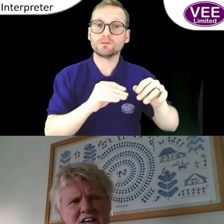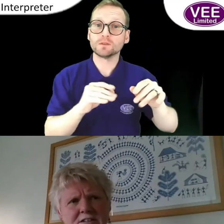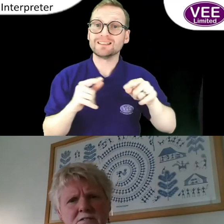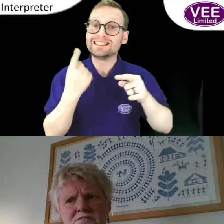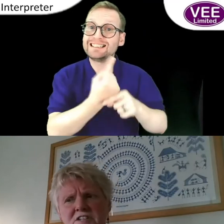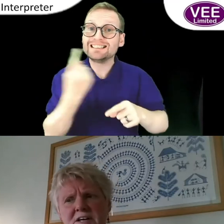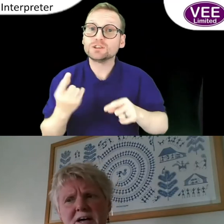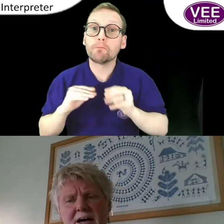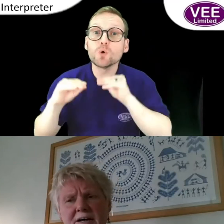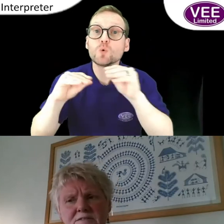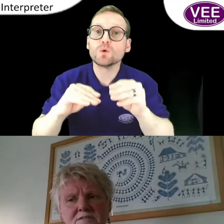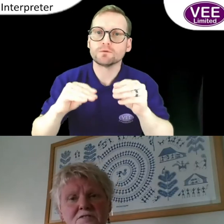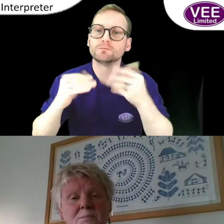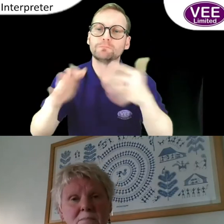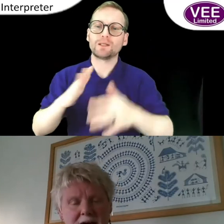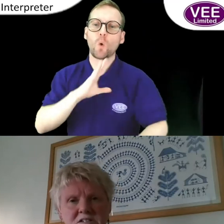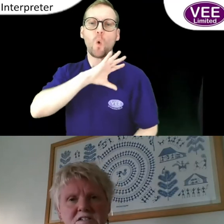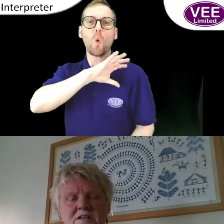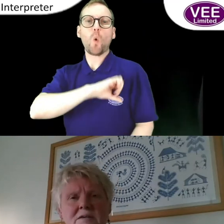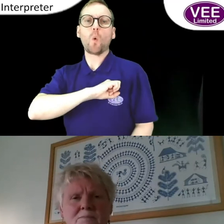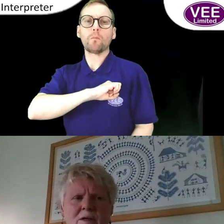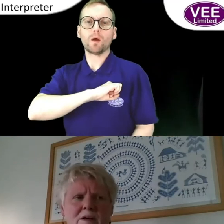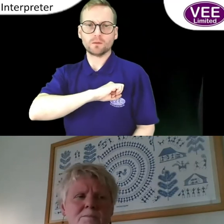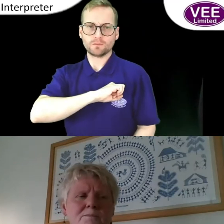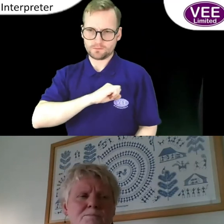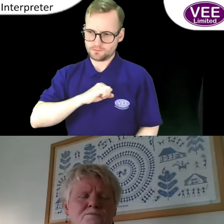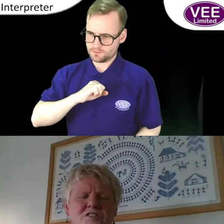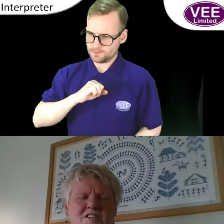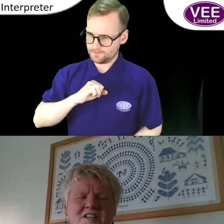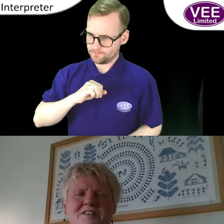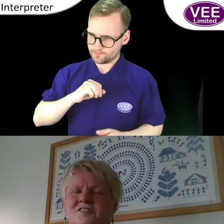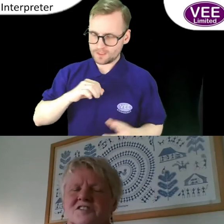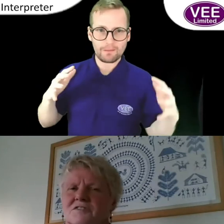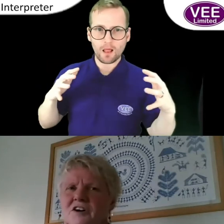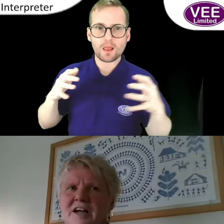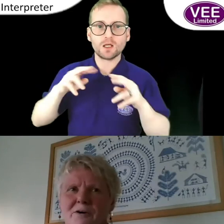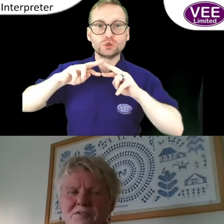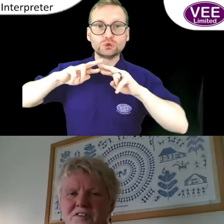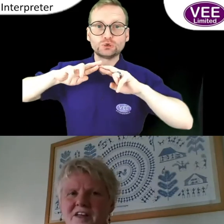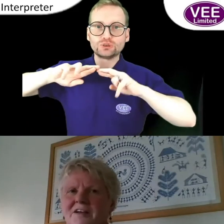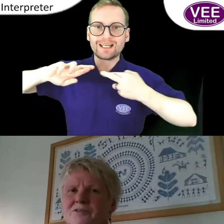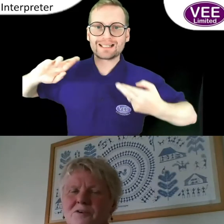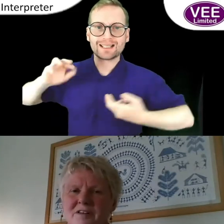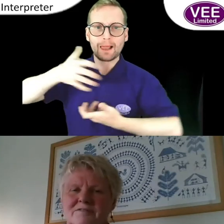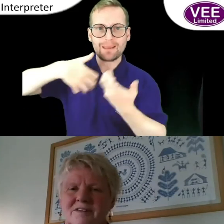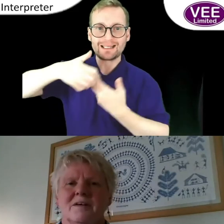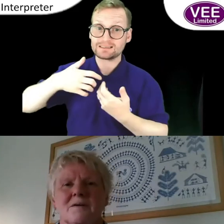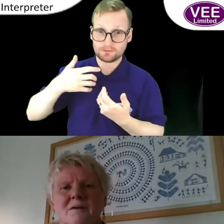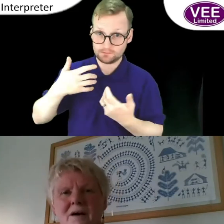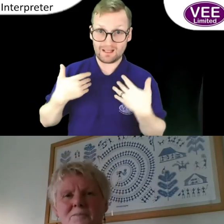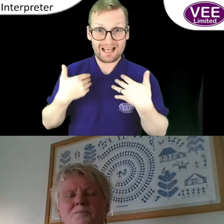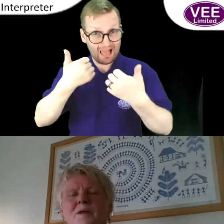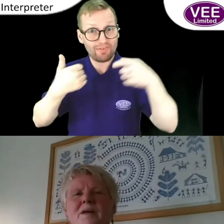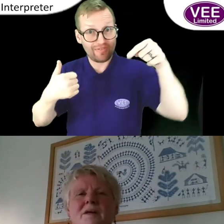and settled and mixed genetically. This is a very healthy thing. You can't,